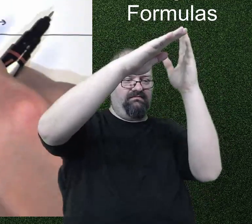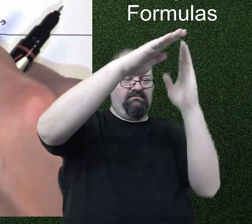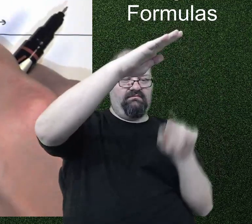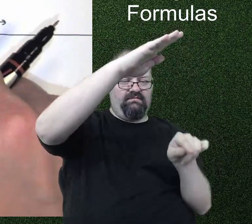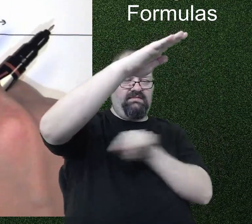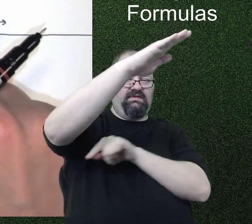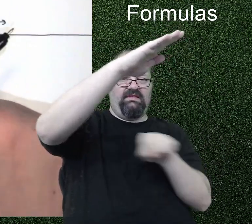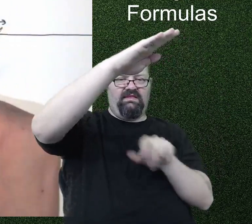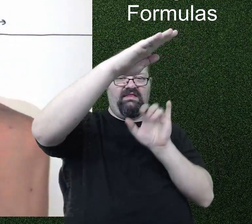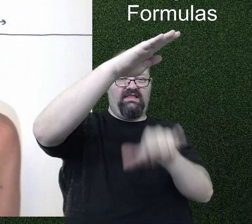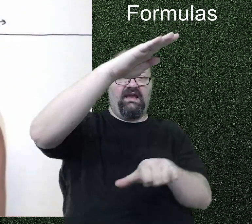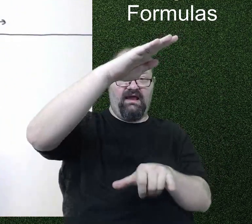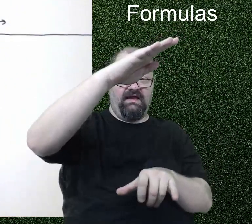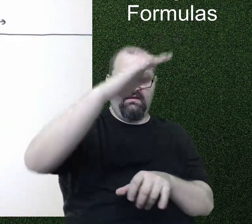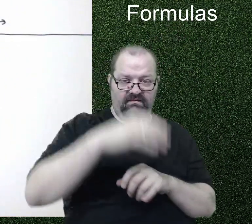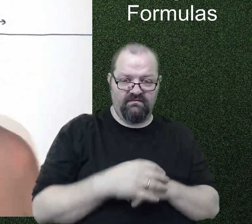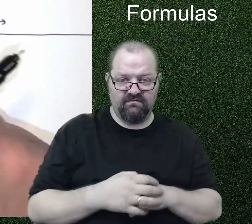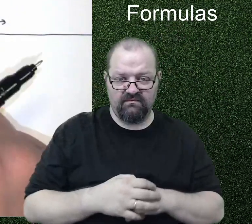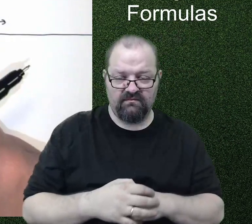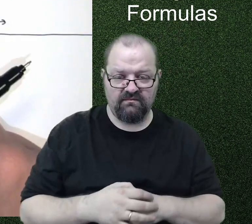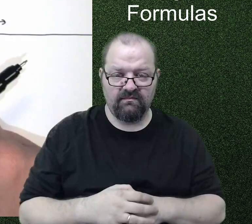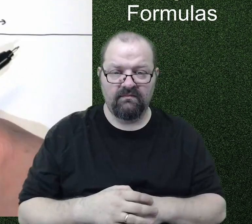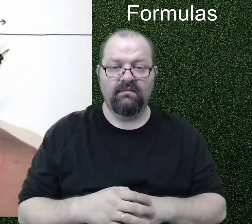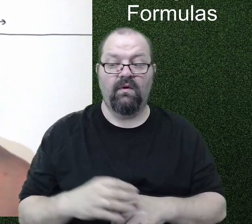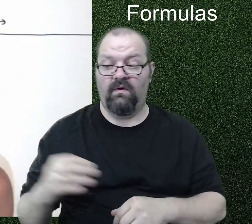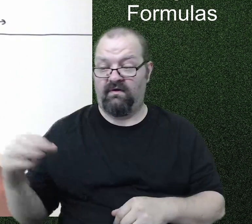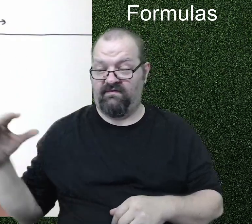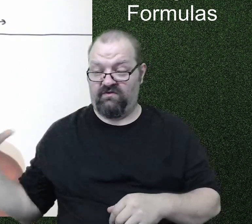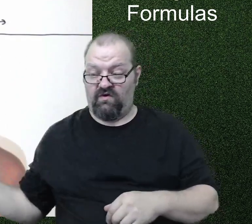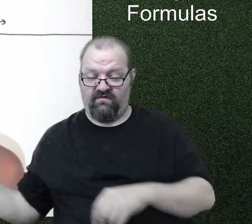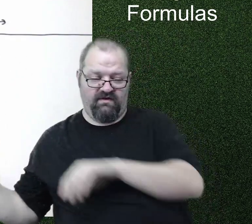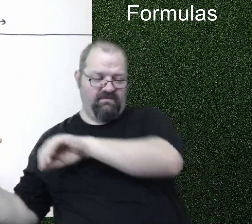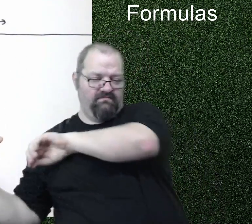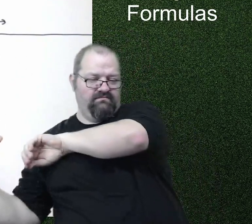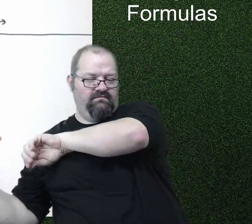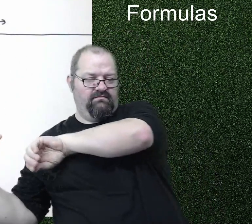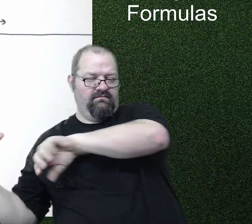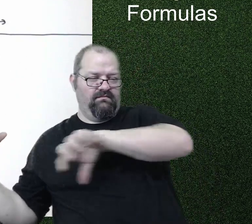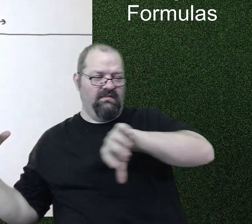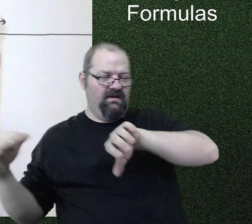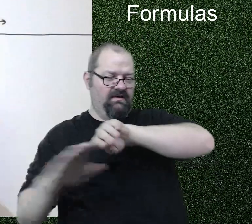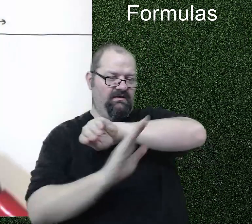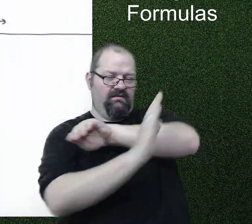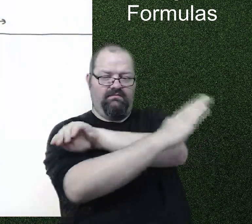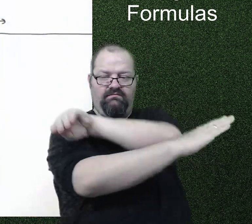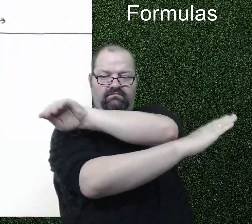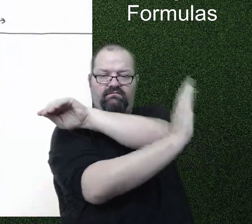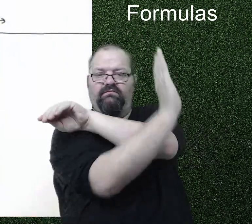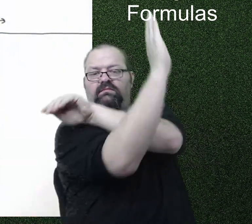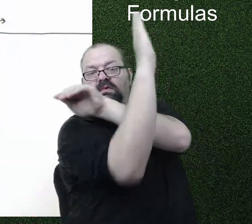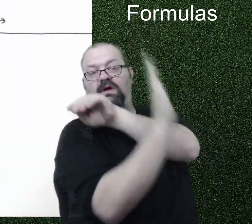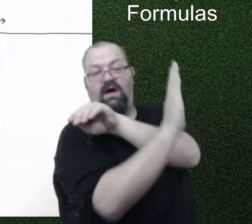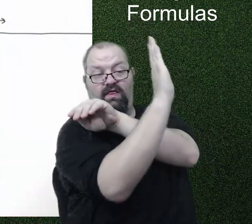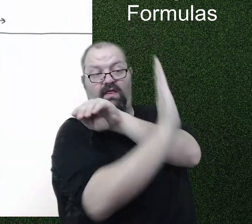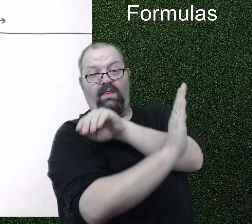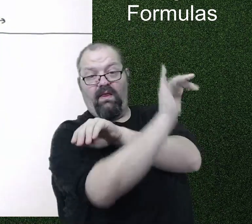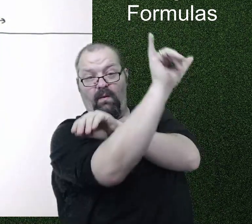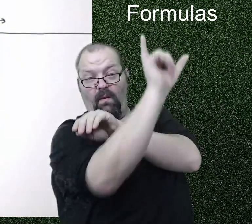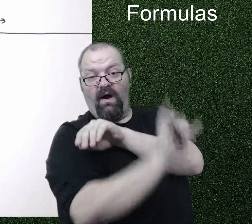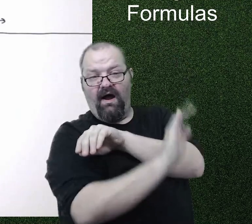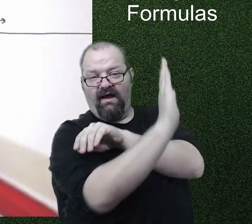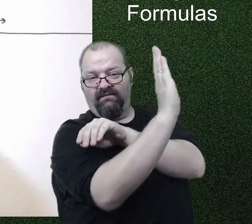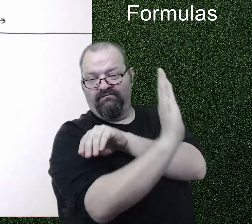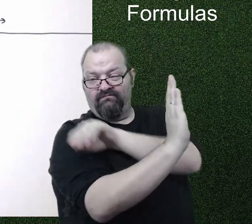here, the shadow that v would cast on the y-axis, that's this vector.